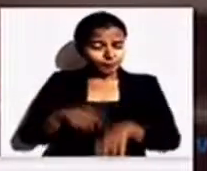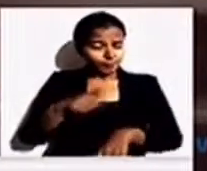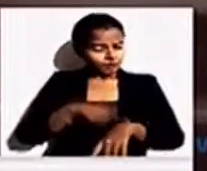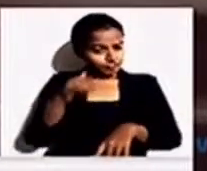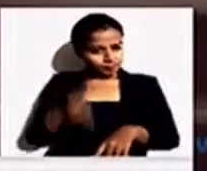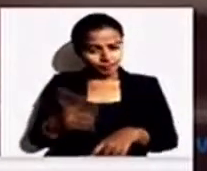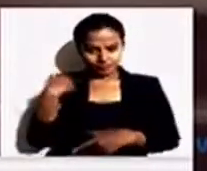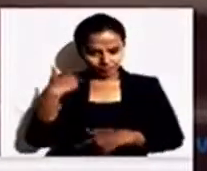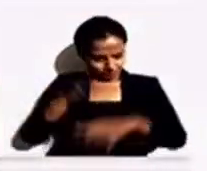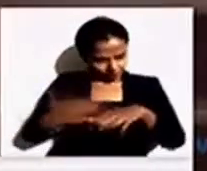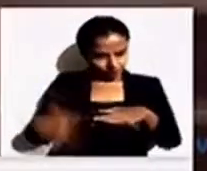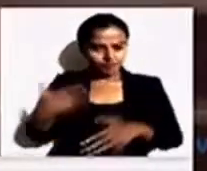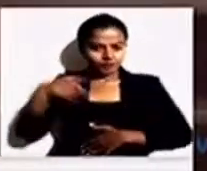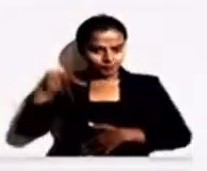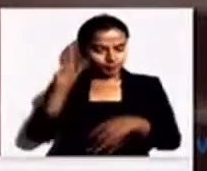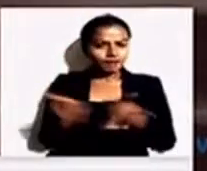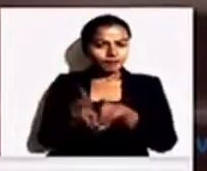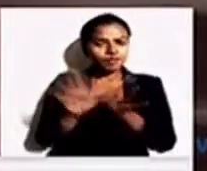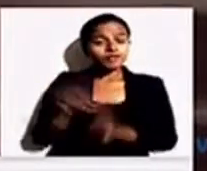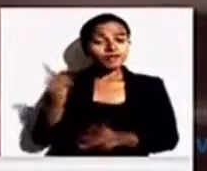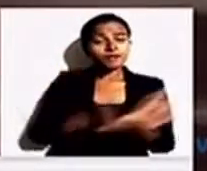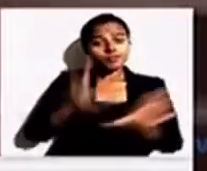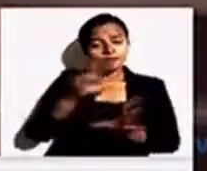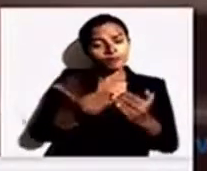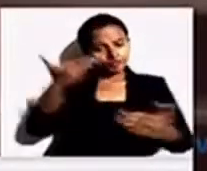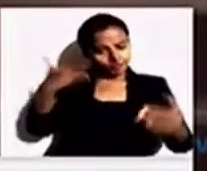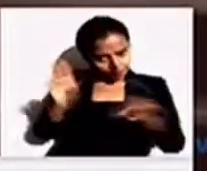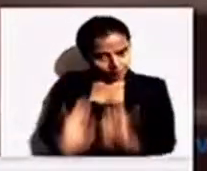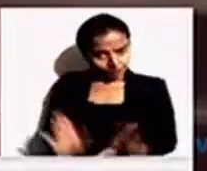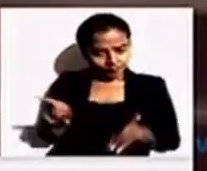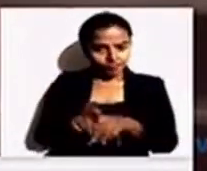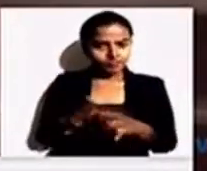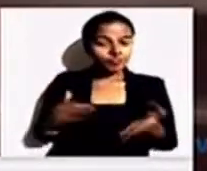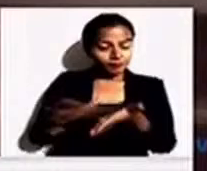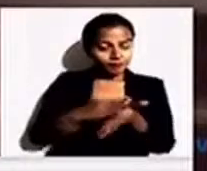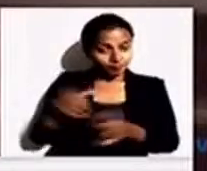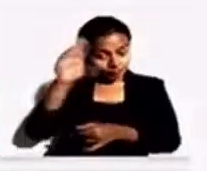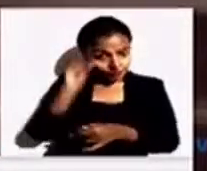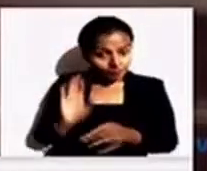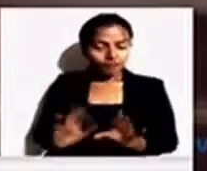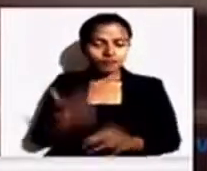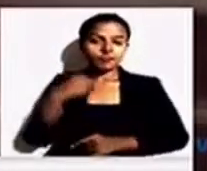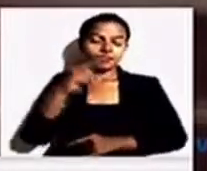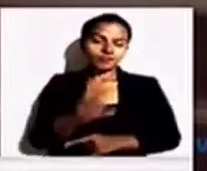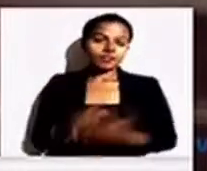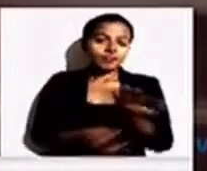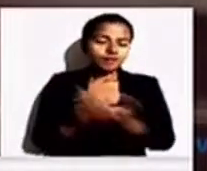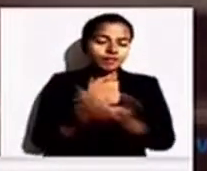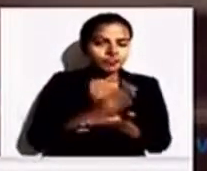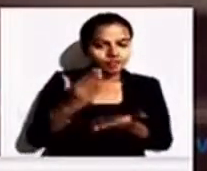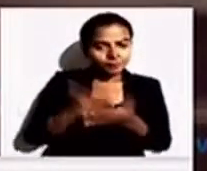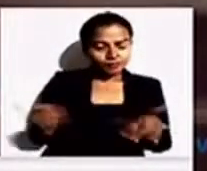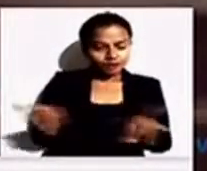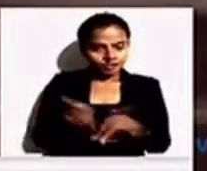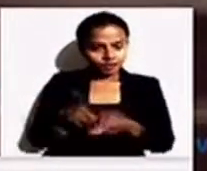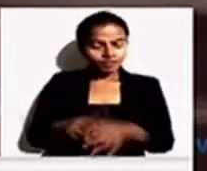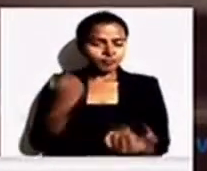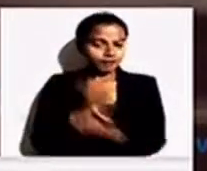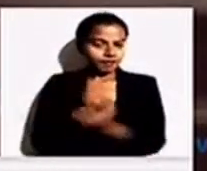situation 8 years ago. We need to rehabilitate inmates who are addicted to drugs. Holding them in prison is not the solution.